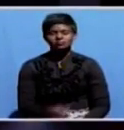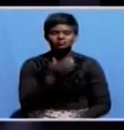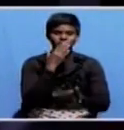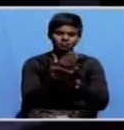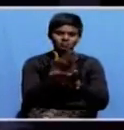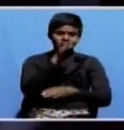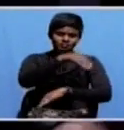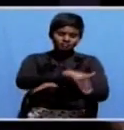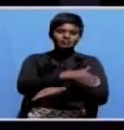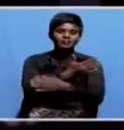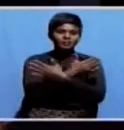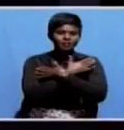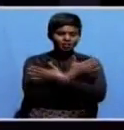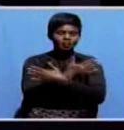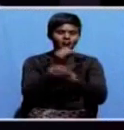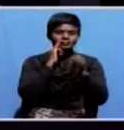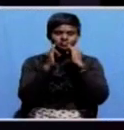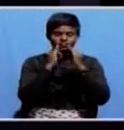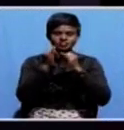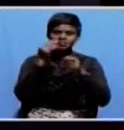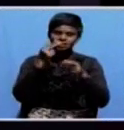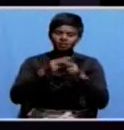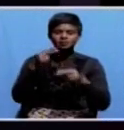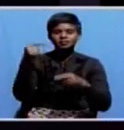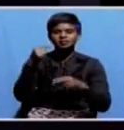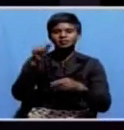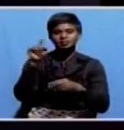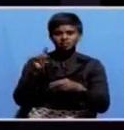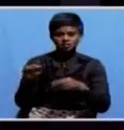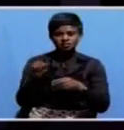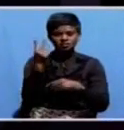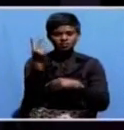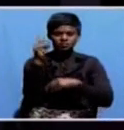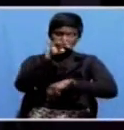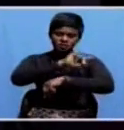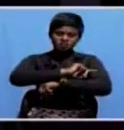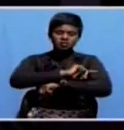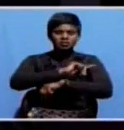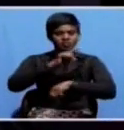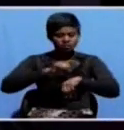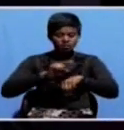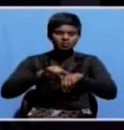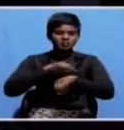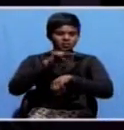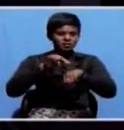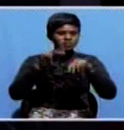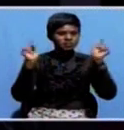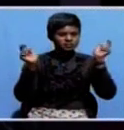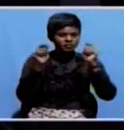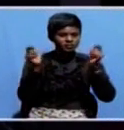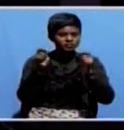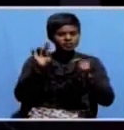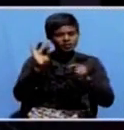Good evening, you're watching Sunday Interview with me, your host, Gravazio Zulu. In 2 days' time, the nation will be commemorating the 8th